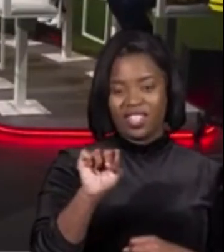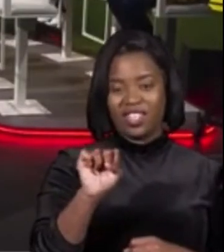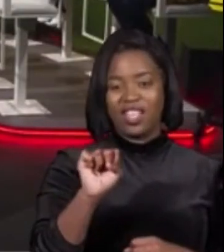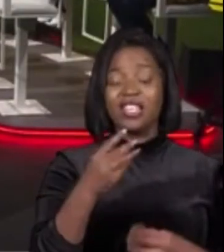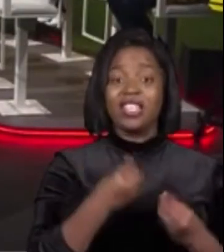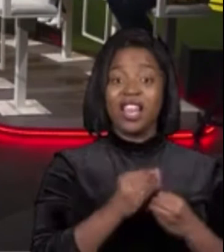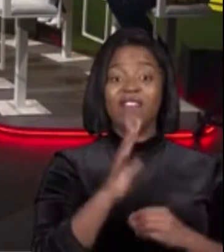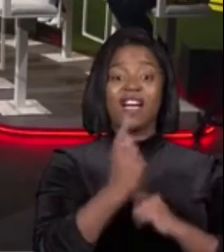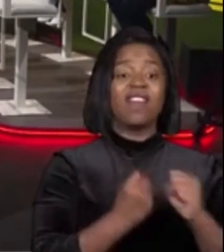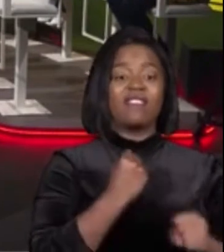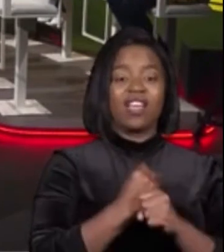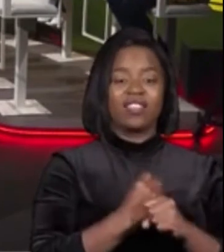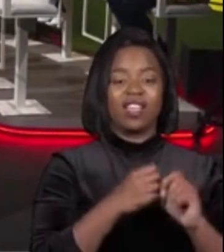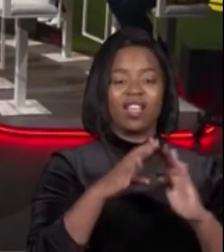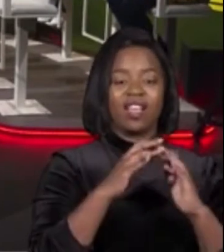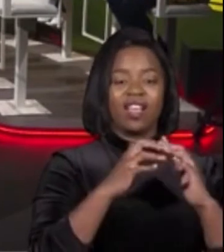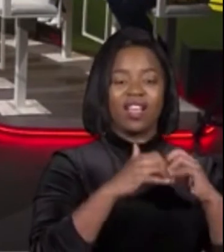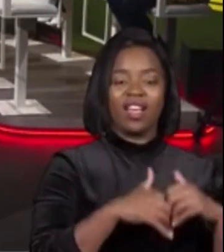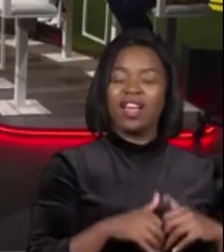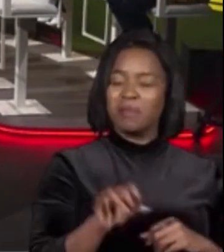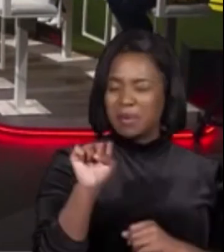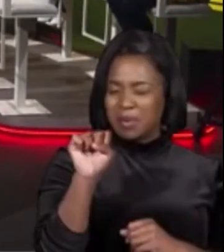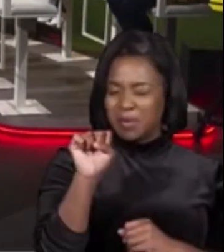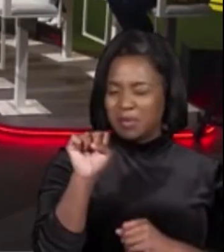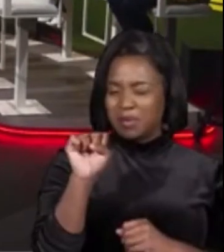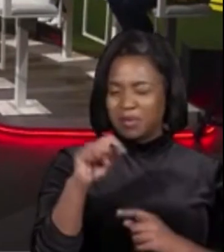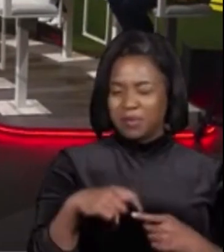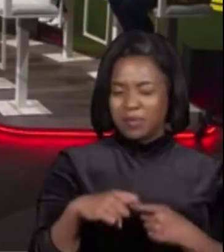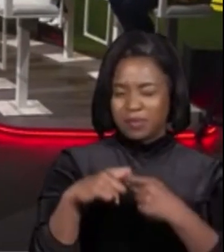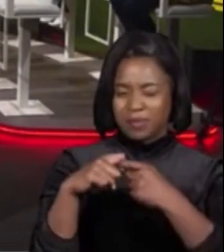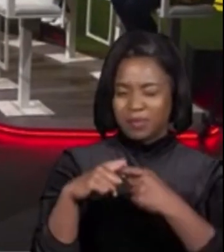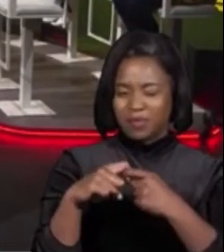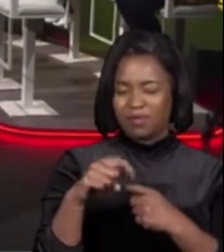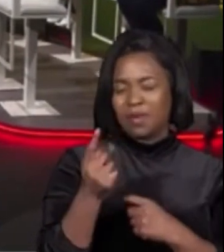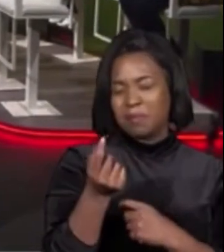dilapidated. Ntate William, just hold on for me. We just need to take a quick ad break here.